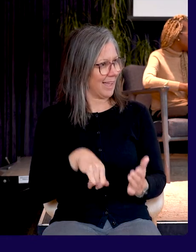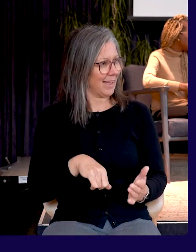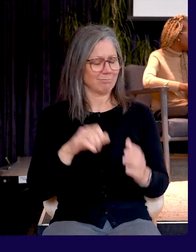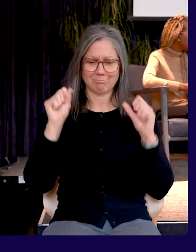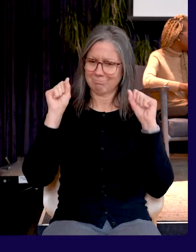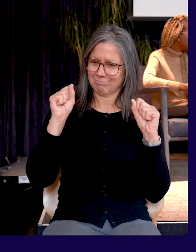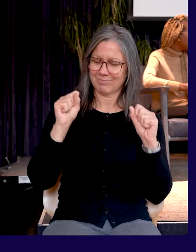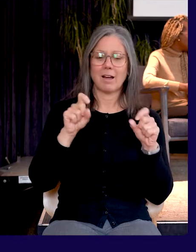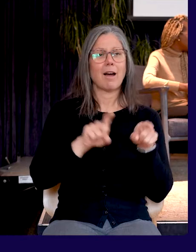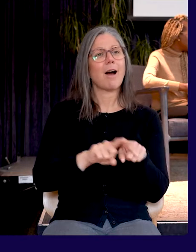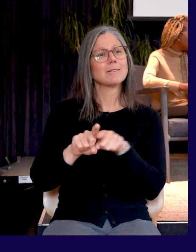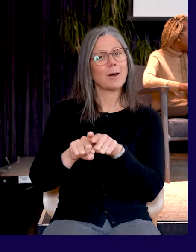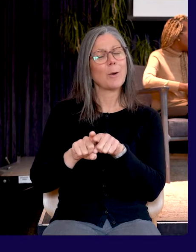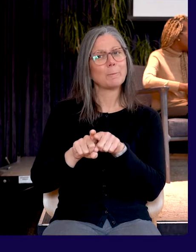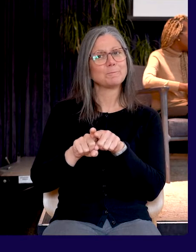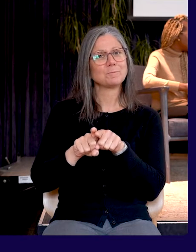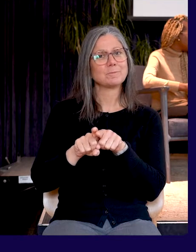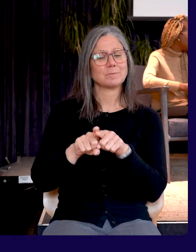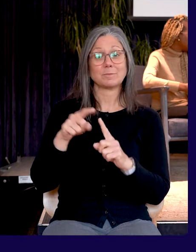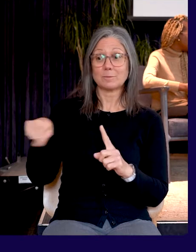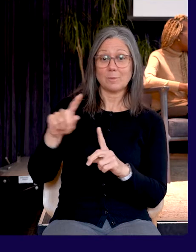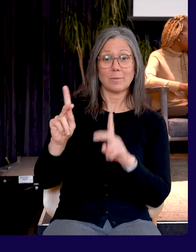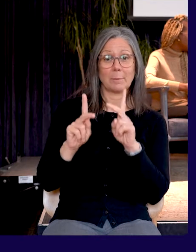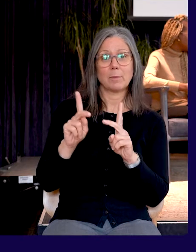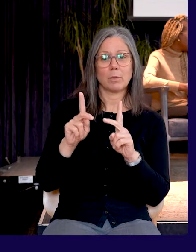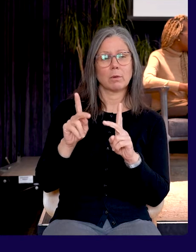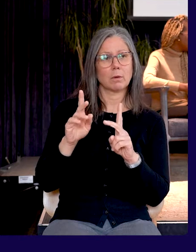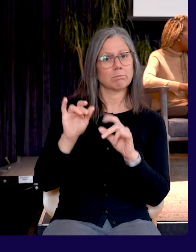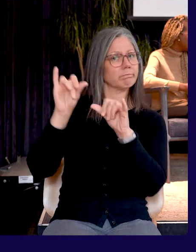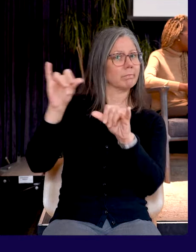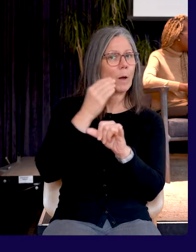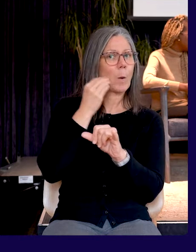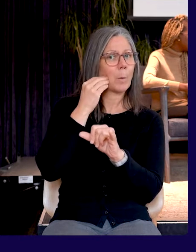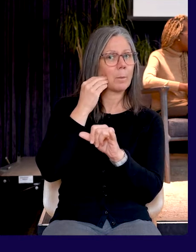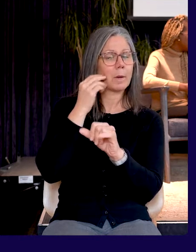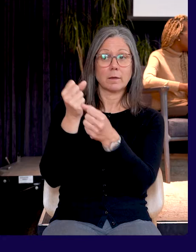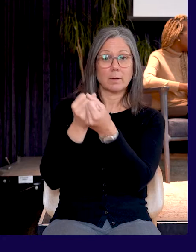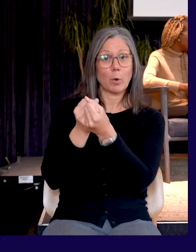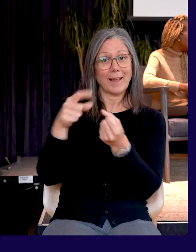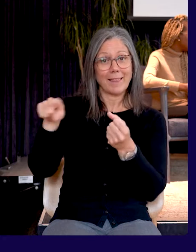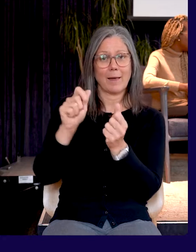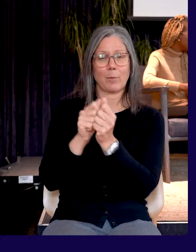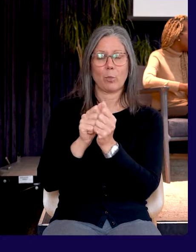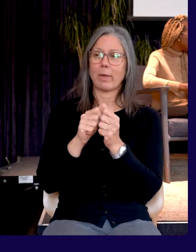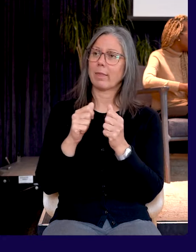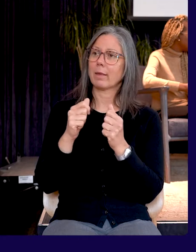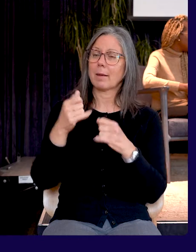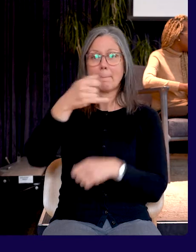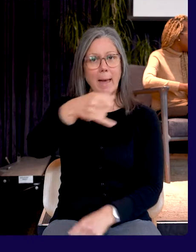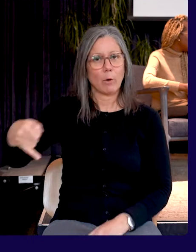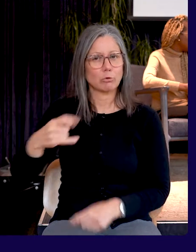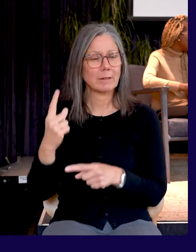great. I think the other piece is those individuals who are at home, supporting them with creating the kind of boundaries